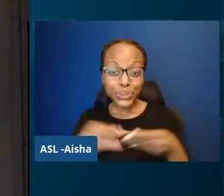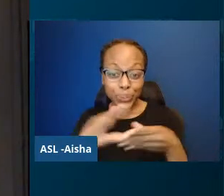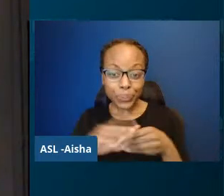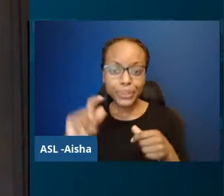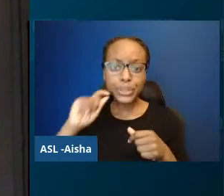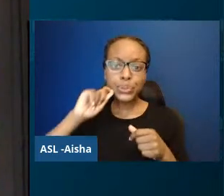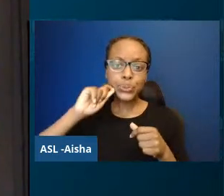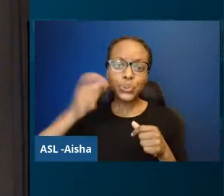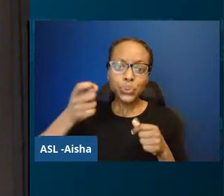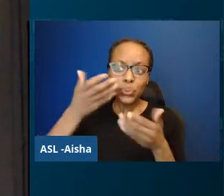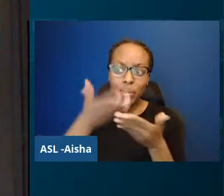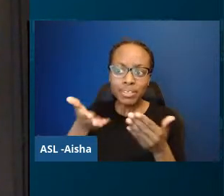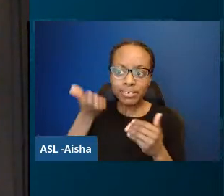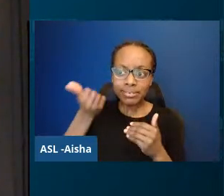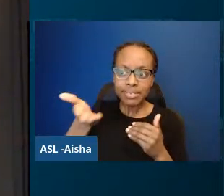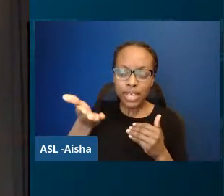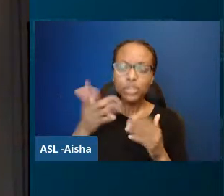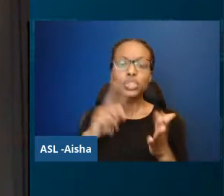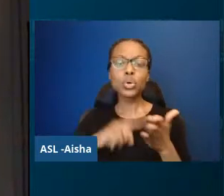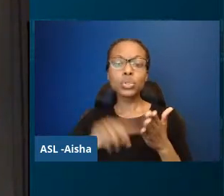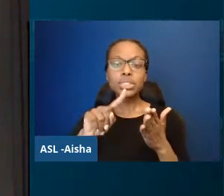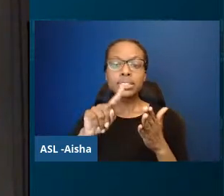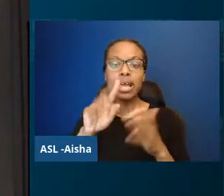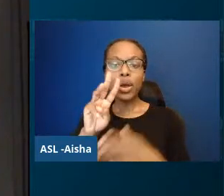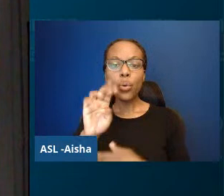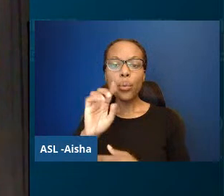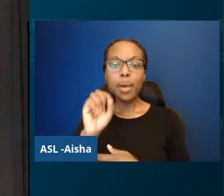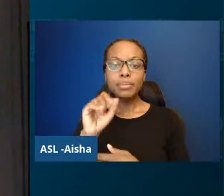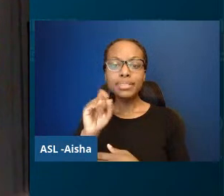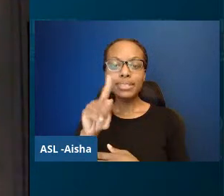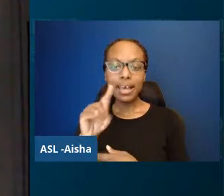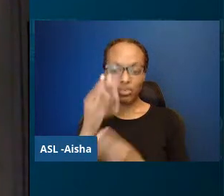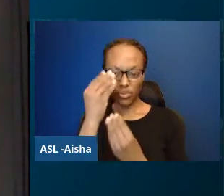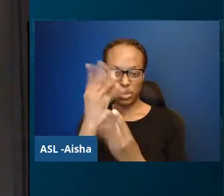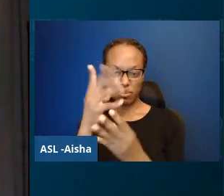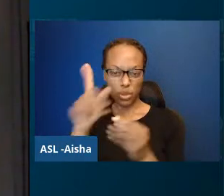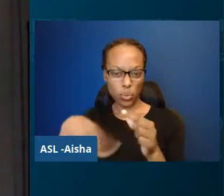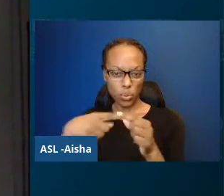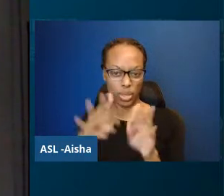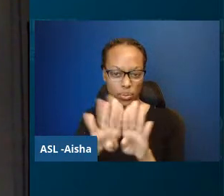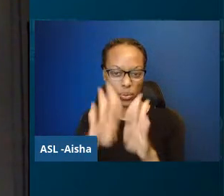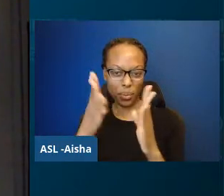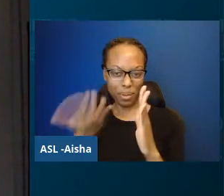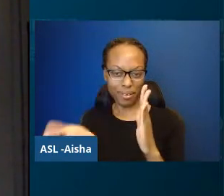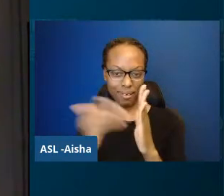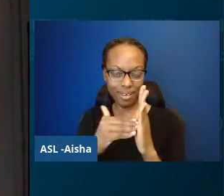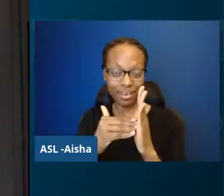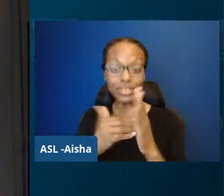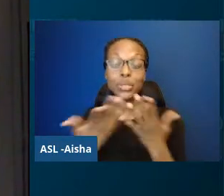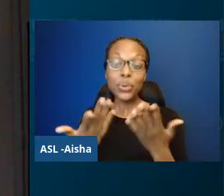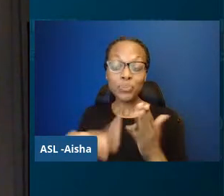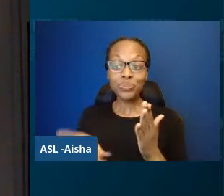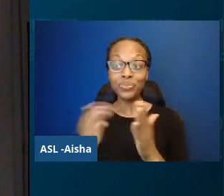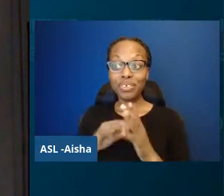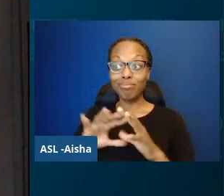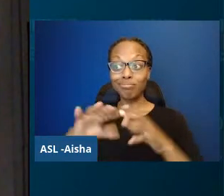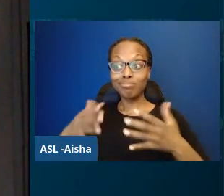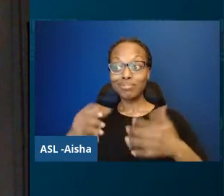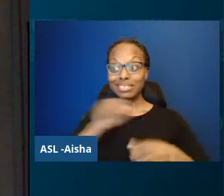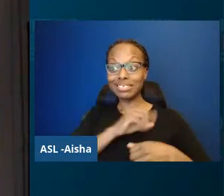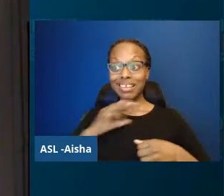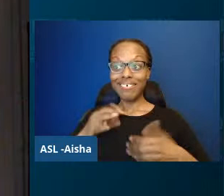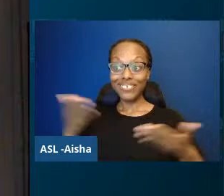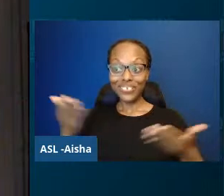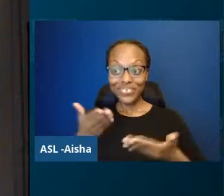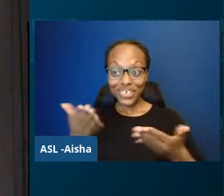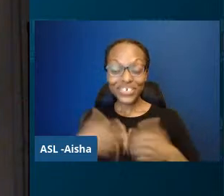sure to check out our website for updates on our reopening. Well, on behalf of everyone at the Intrepid Sea, Air, and Space Museum, thank